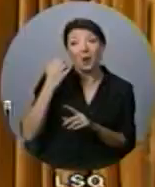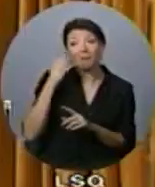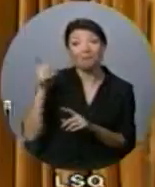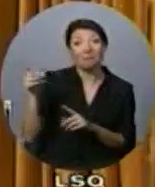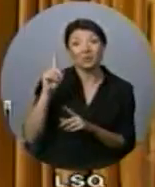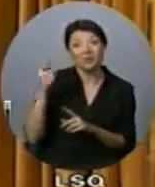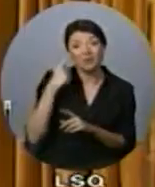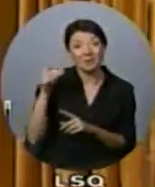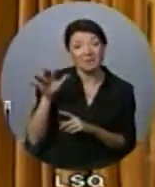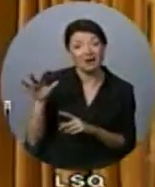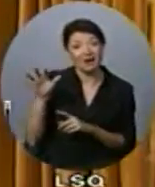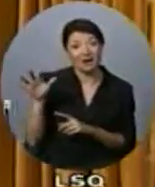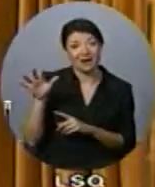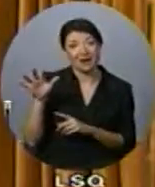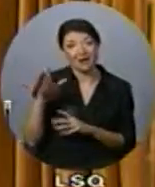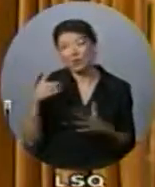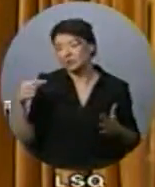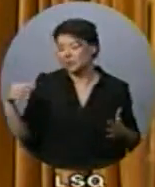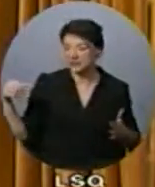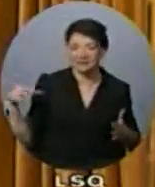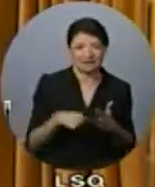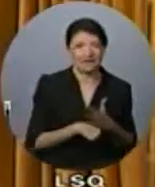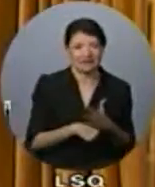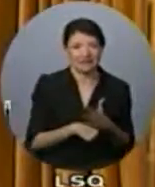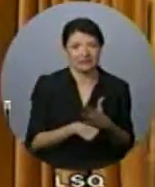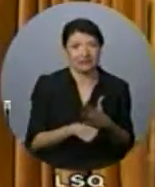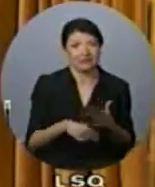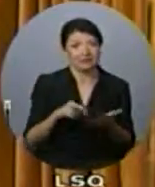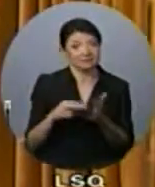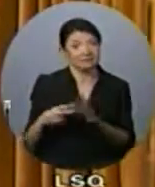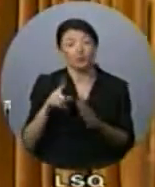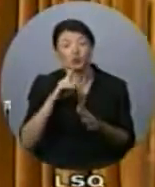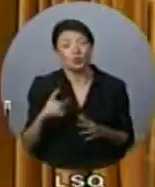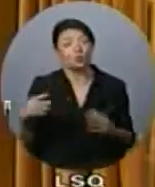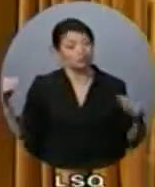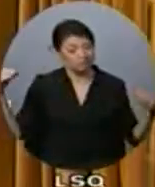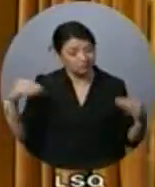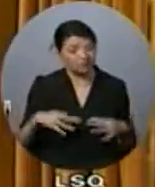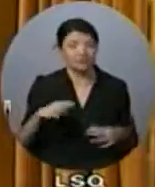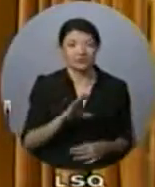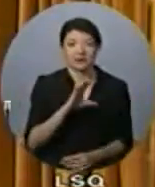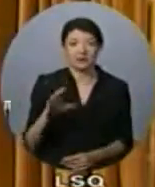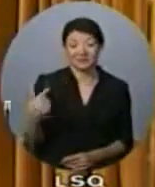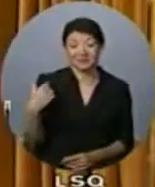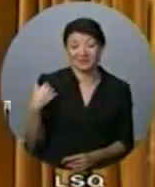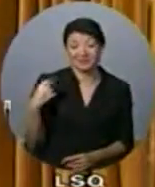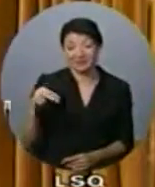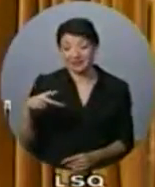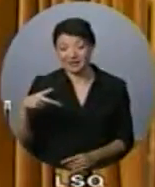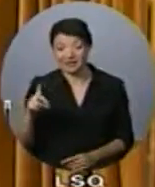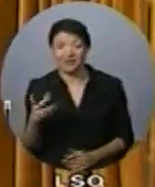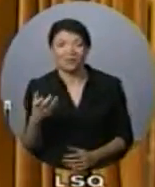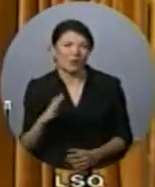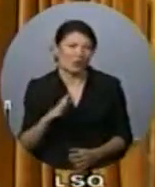reckless freewheeling deficit spending the type hurting Europe now this government has a responsible plan can the parliamentary